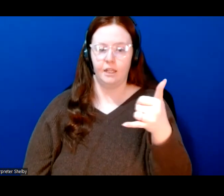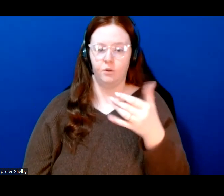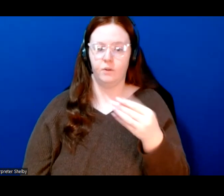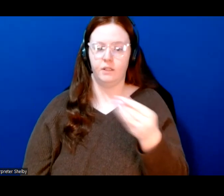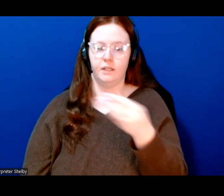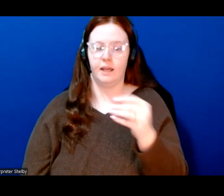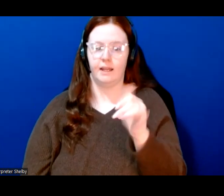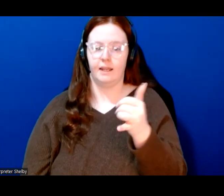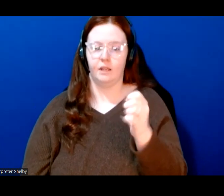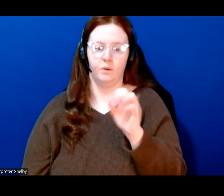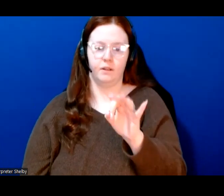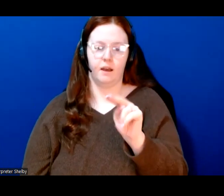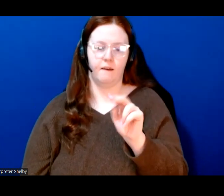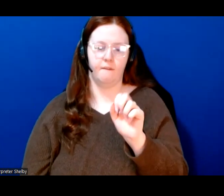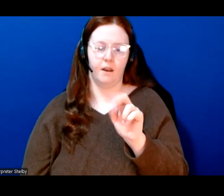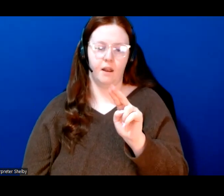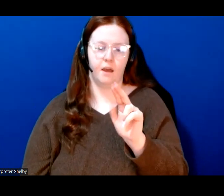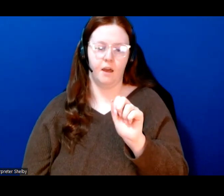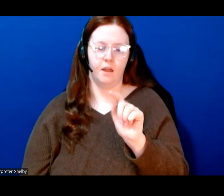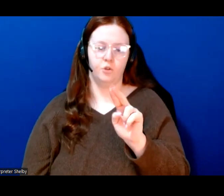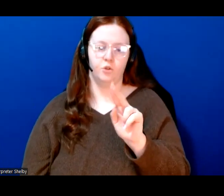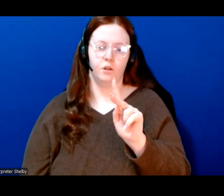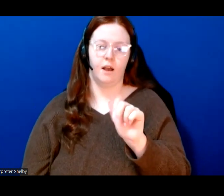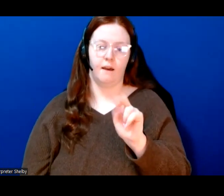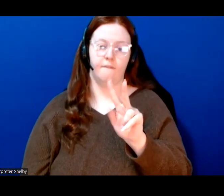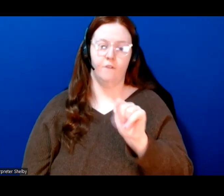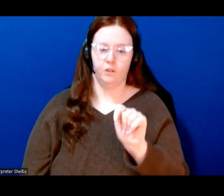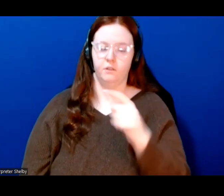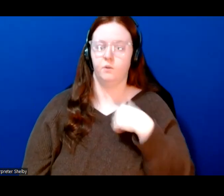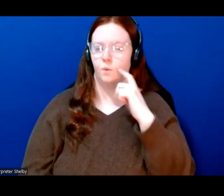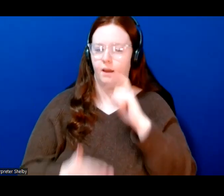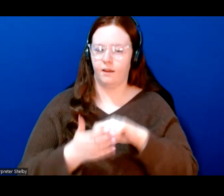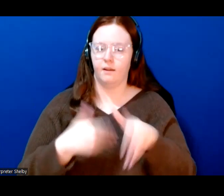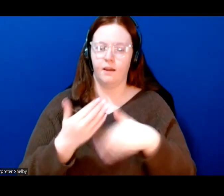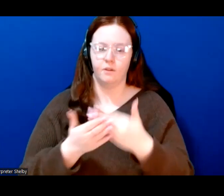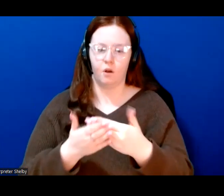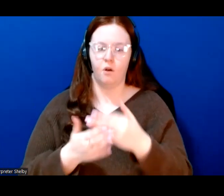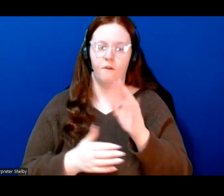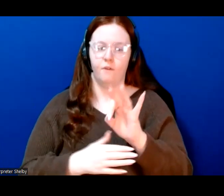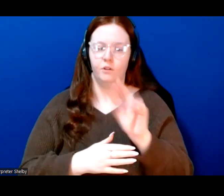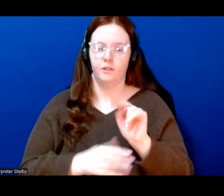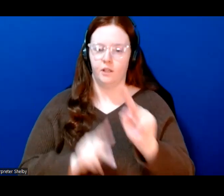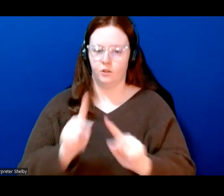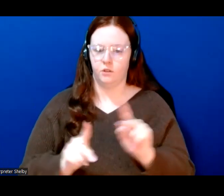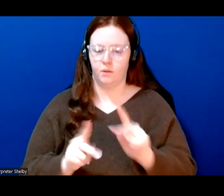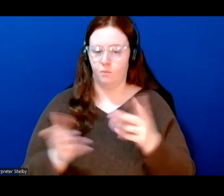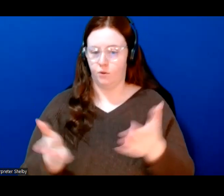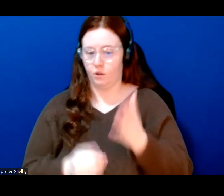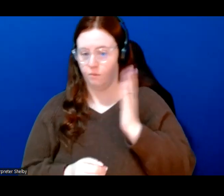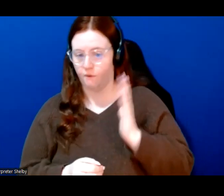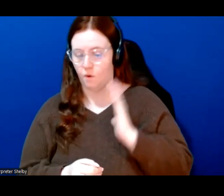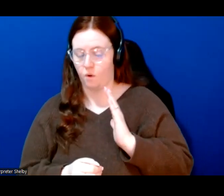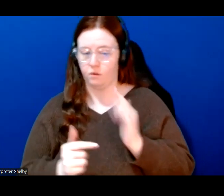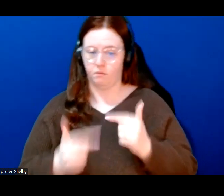Nunatuavut. We recognize all First Peoples who were here before us, those who live with us now, and the